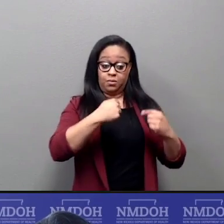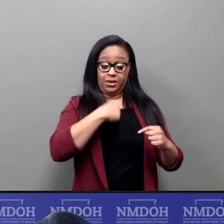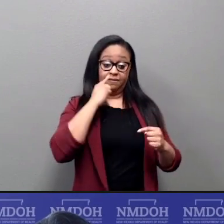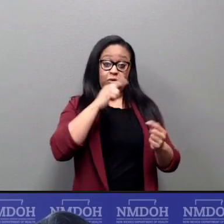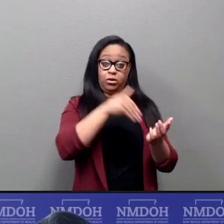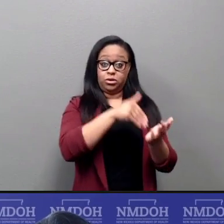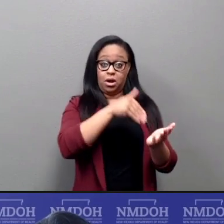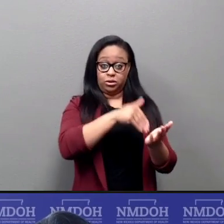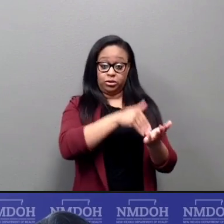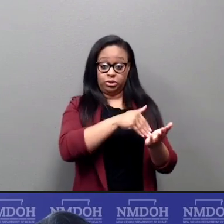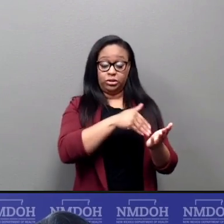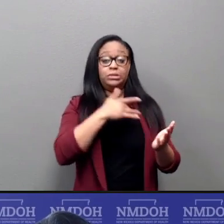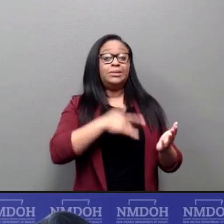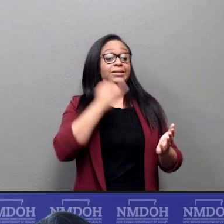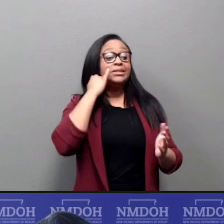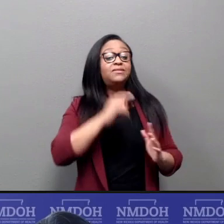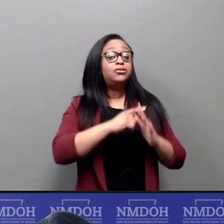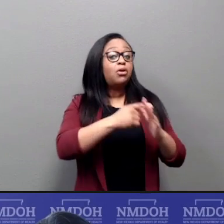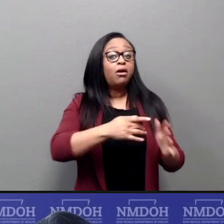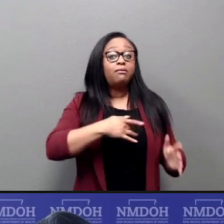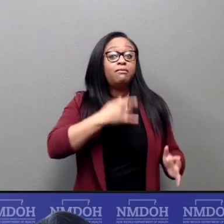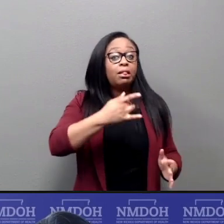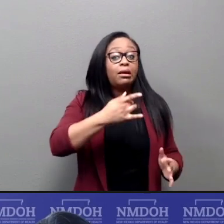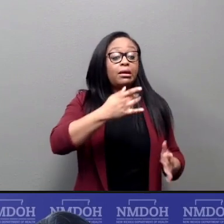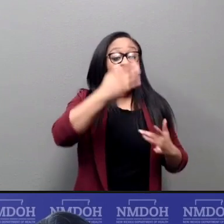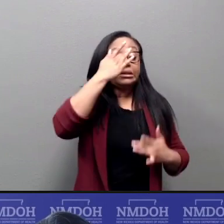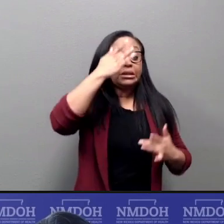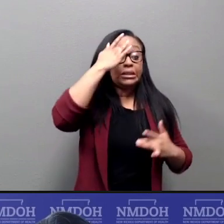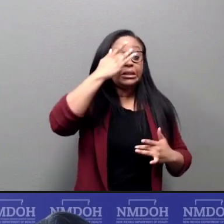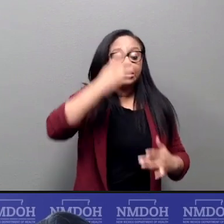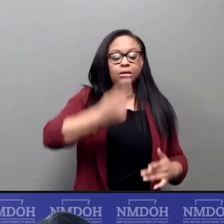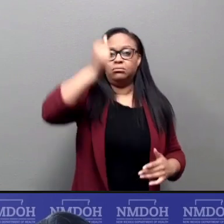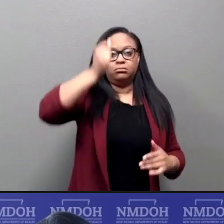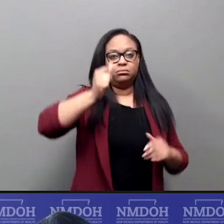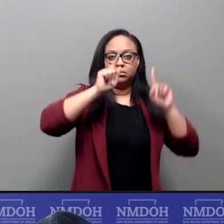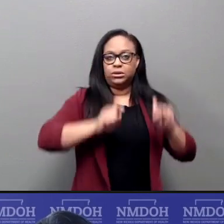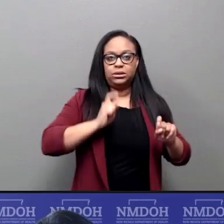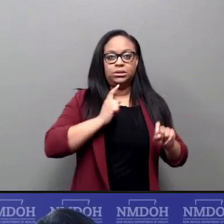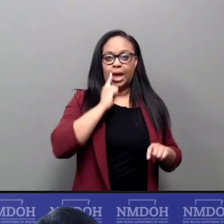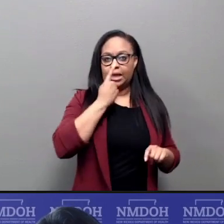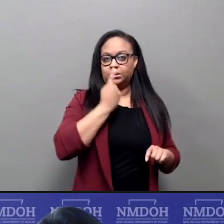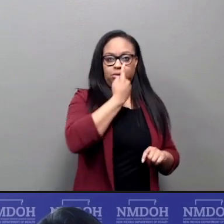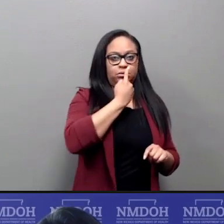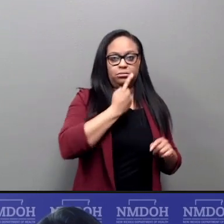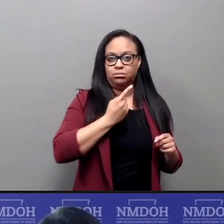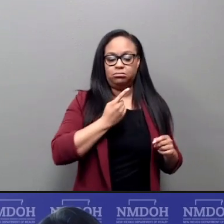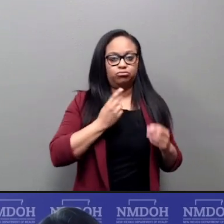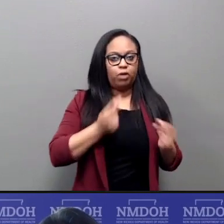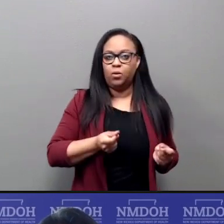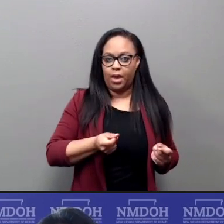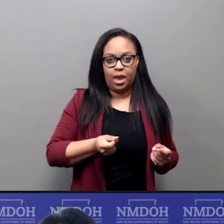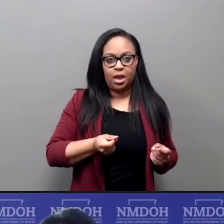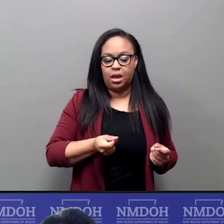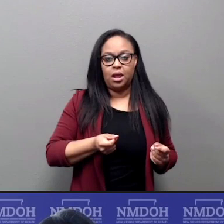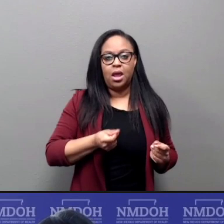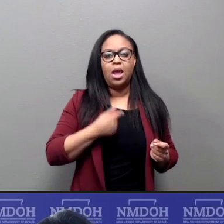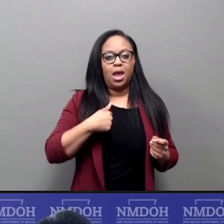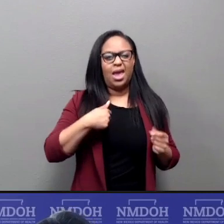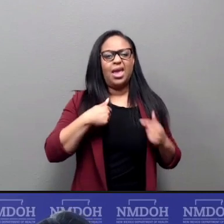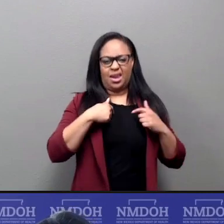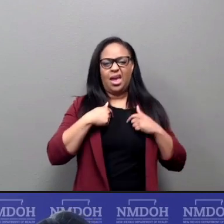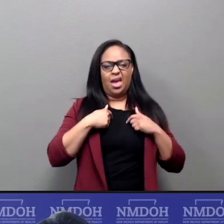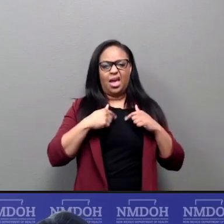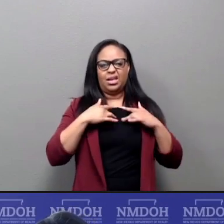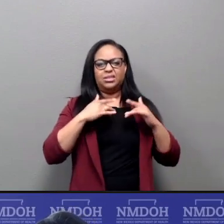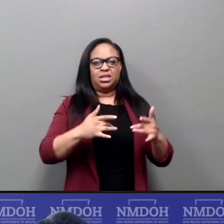called me, we were able to get them Paxlovid the same day. We do a lot of, we manage Paxlovid with online